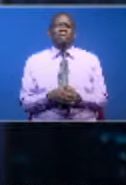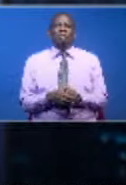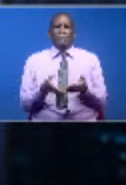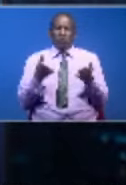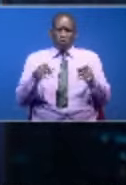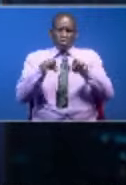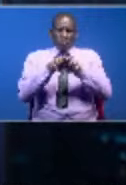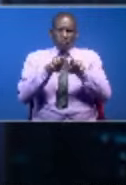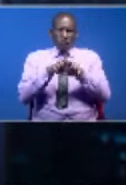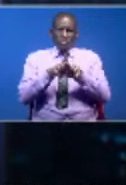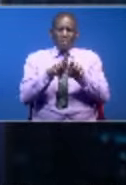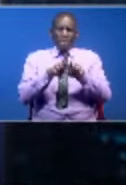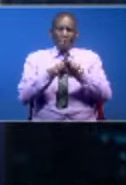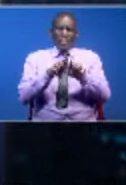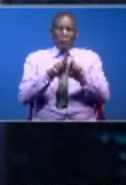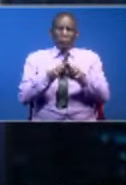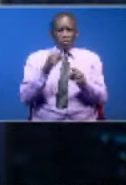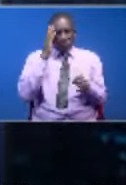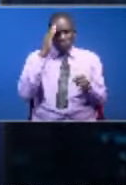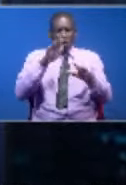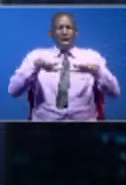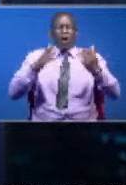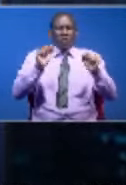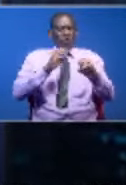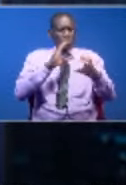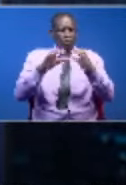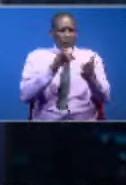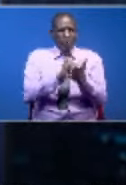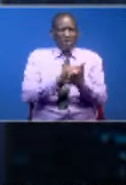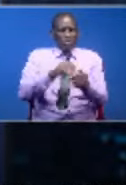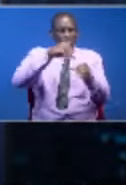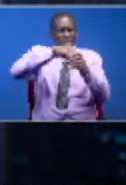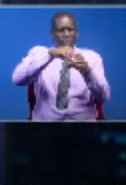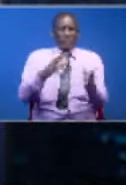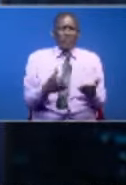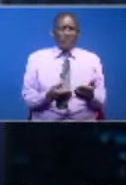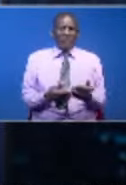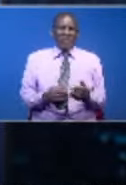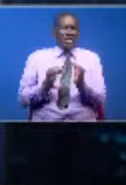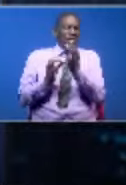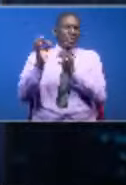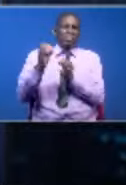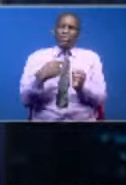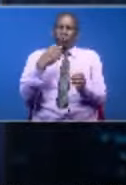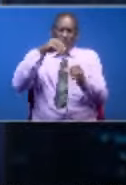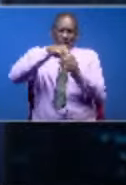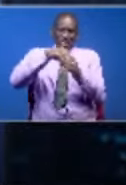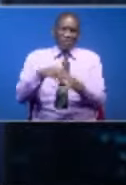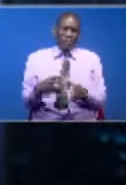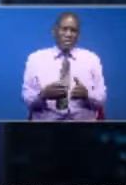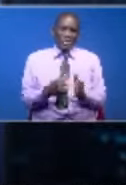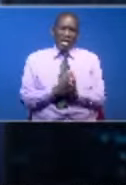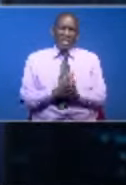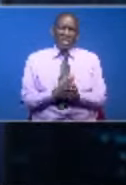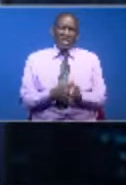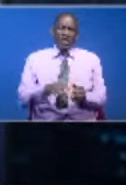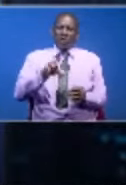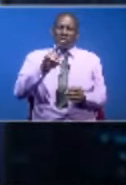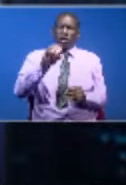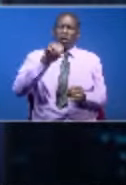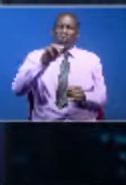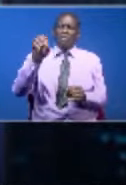also, you know, how do you communicate that to investors, depending on who the investors are? We have our domestic institutional